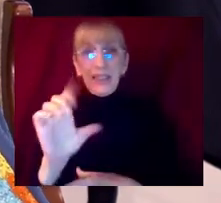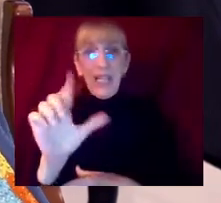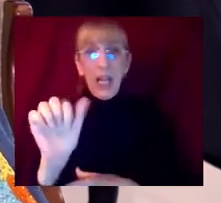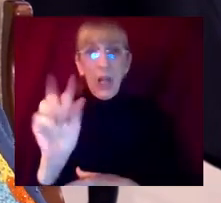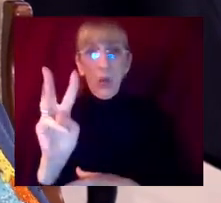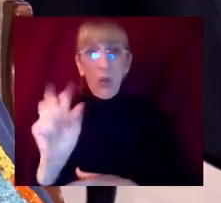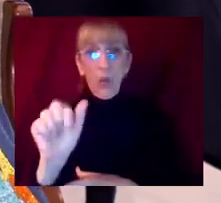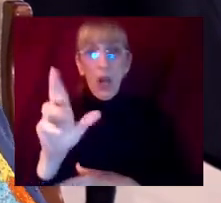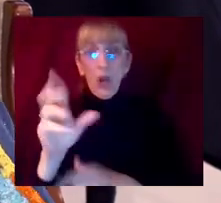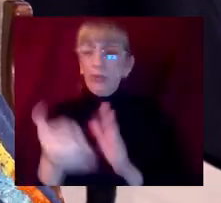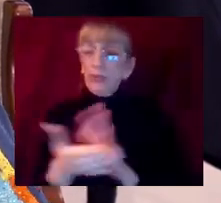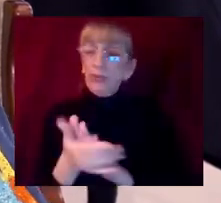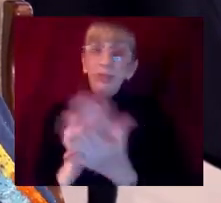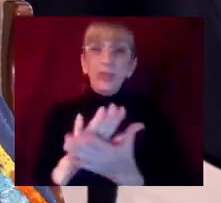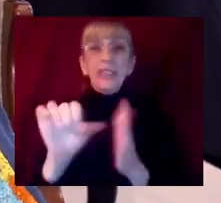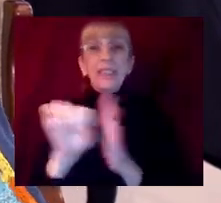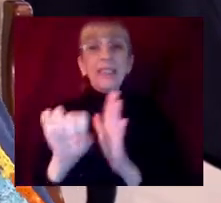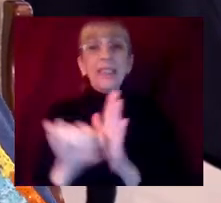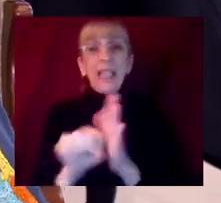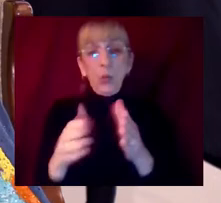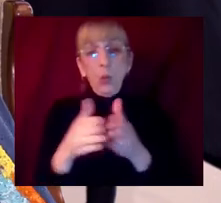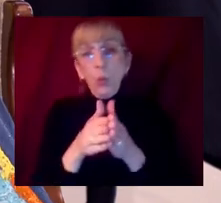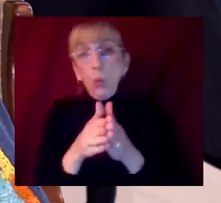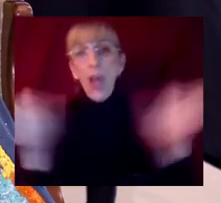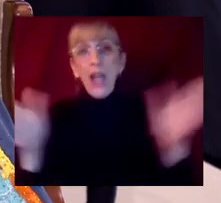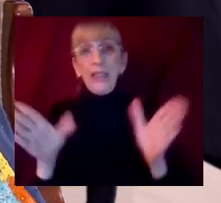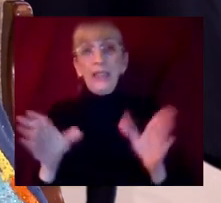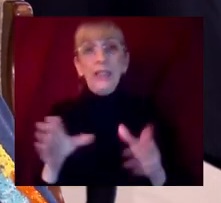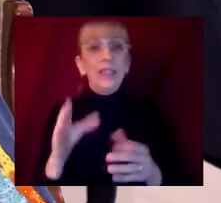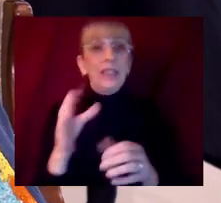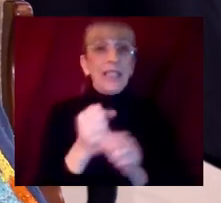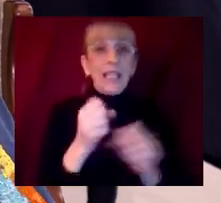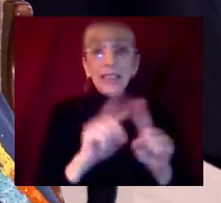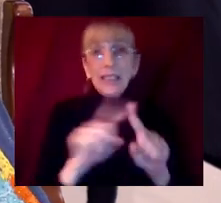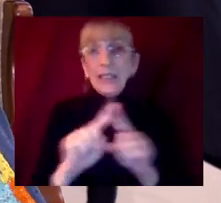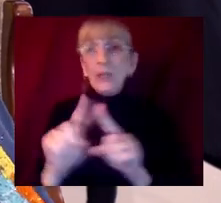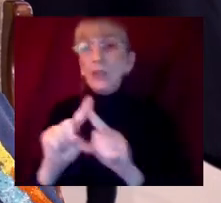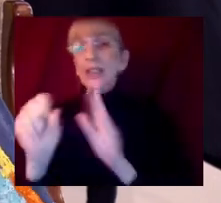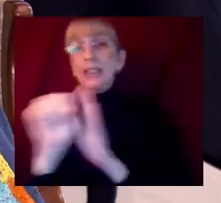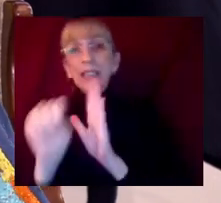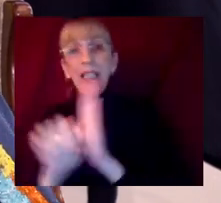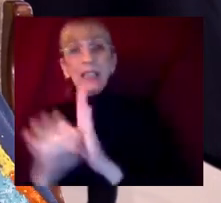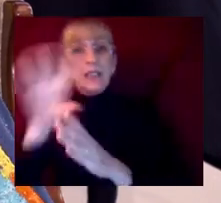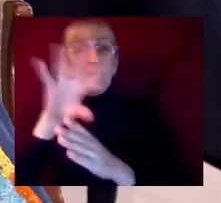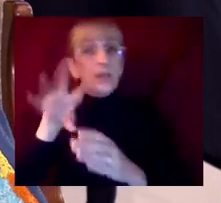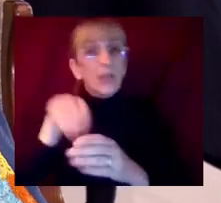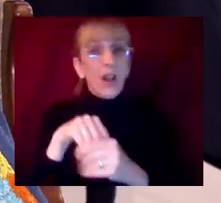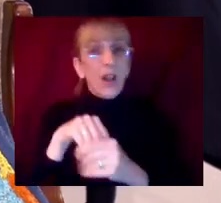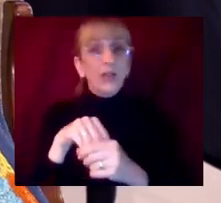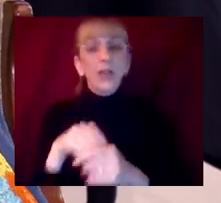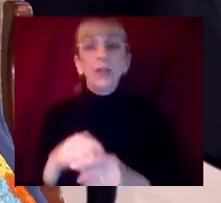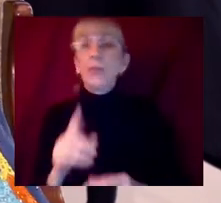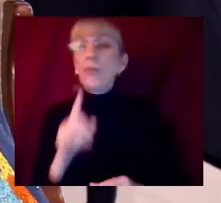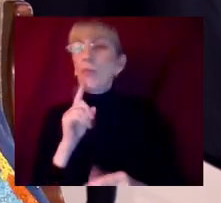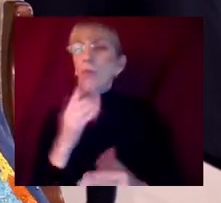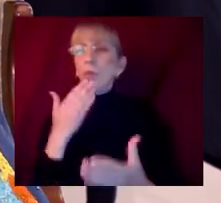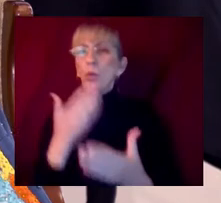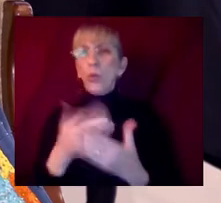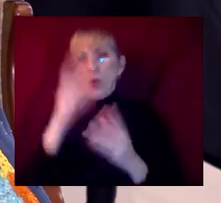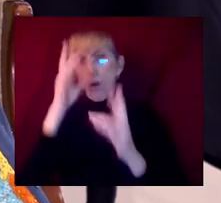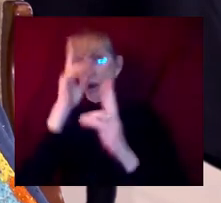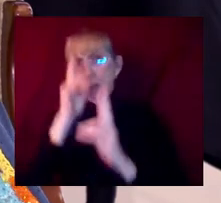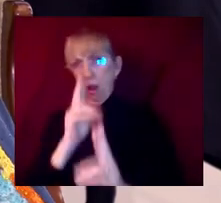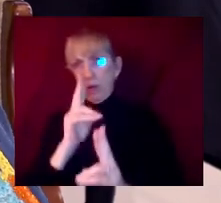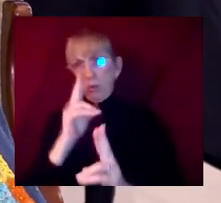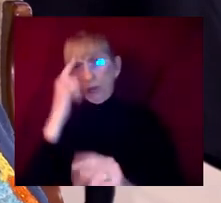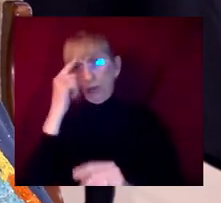statewide. We're really doing well. Getting it done in different states. So it's just a great honor for you to take this on with us